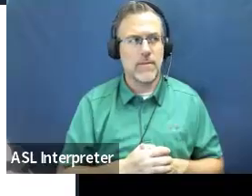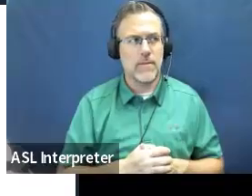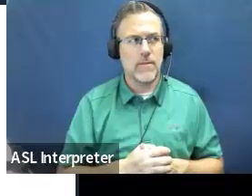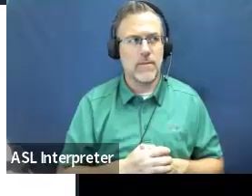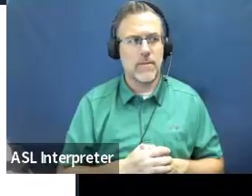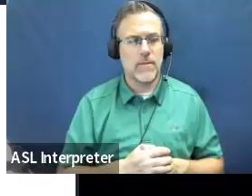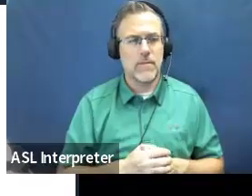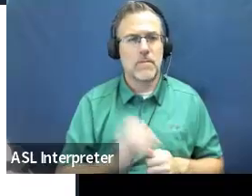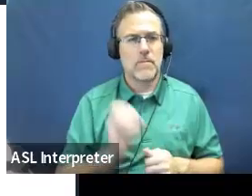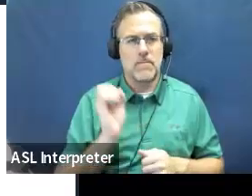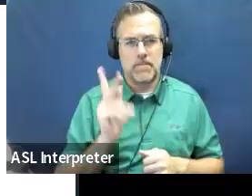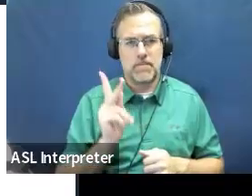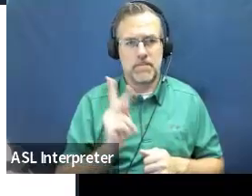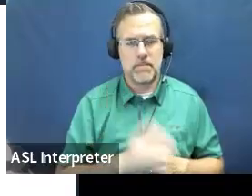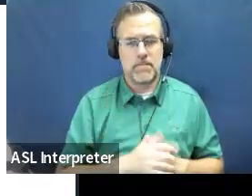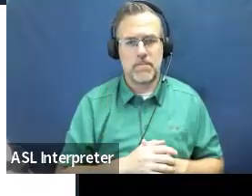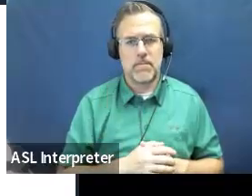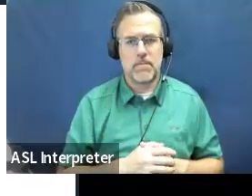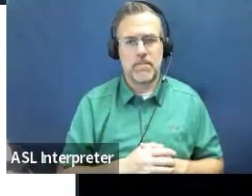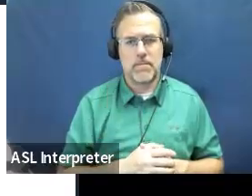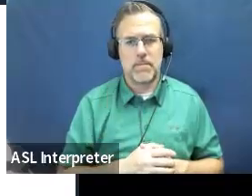Okay.